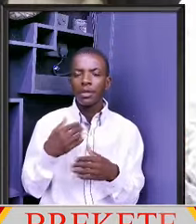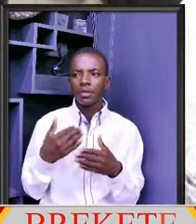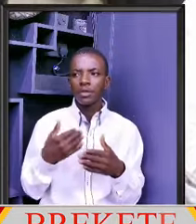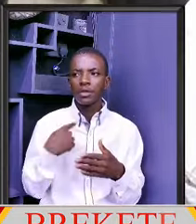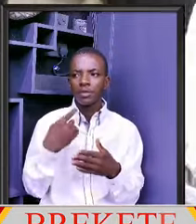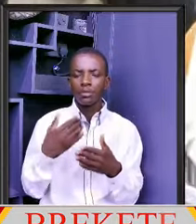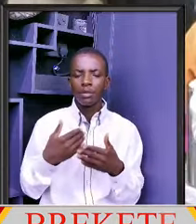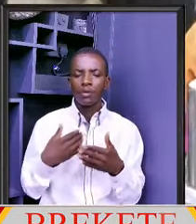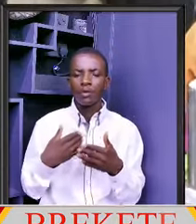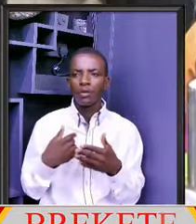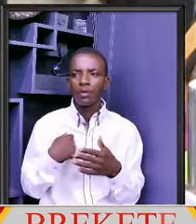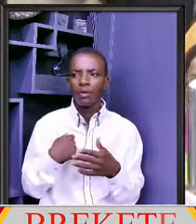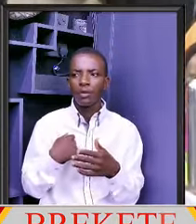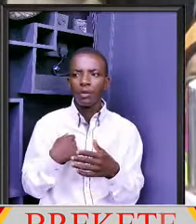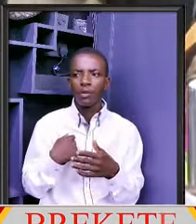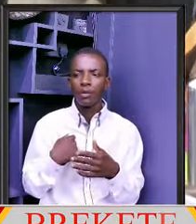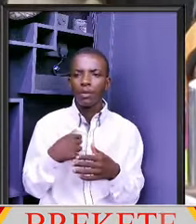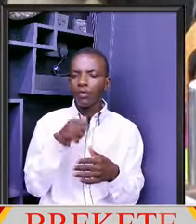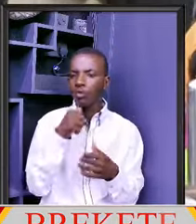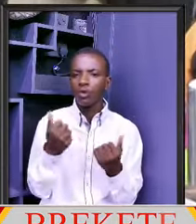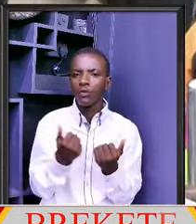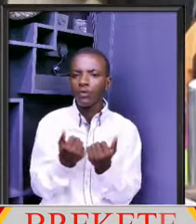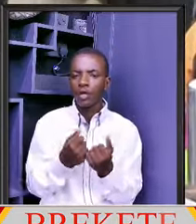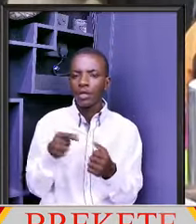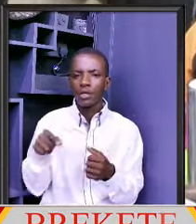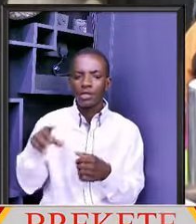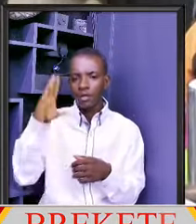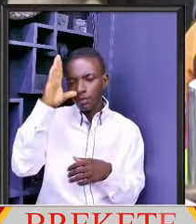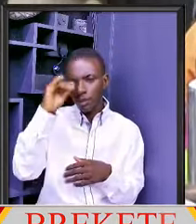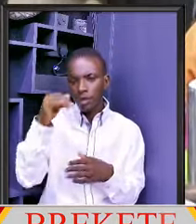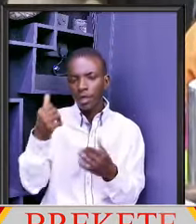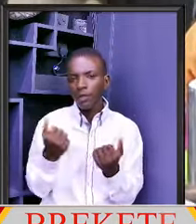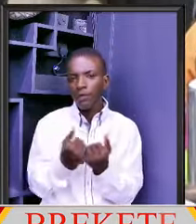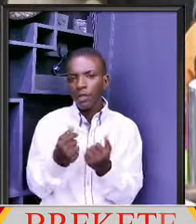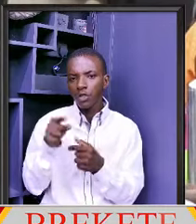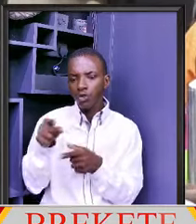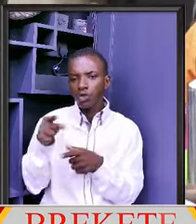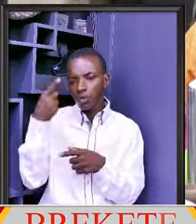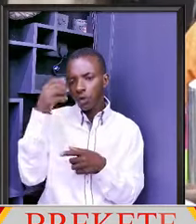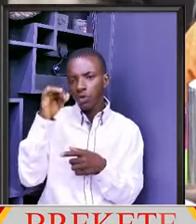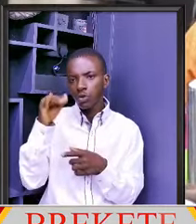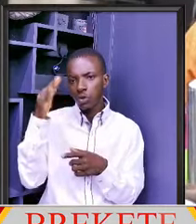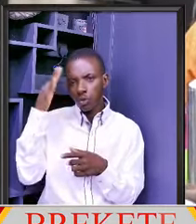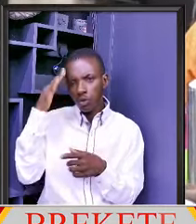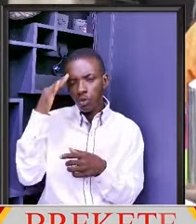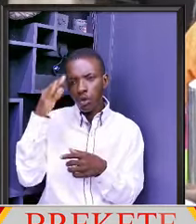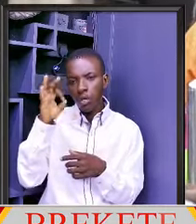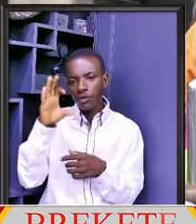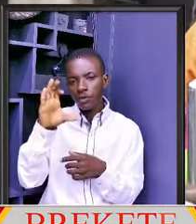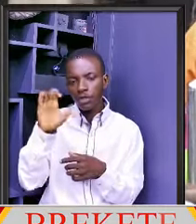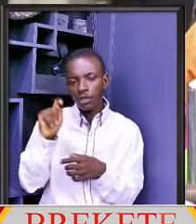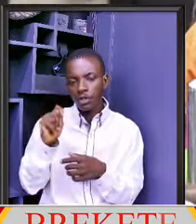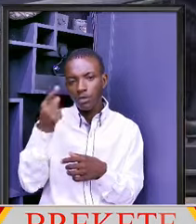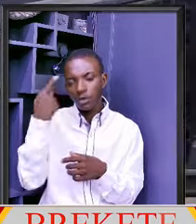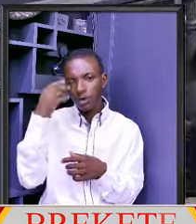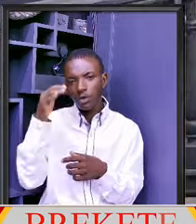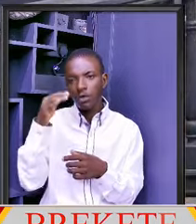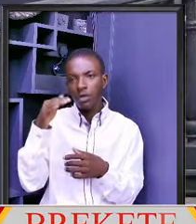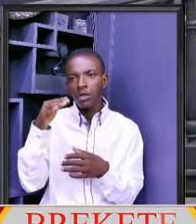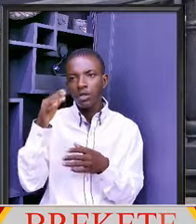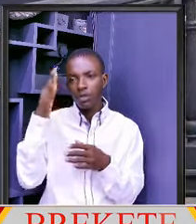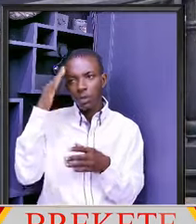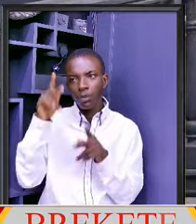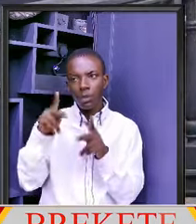before me, Pius, I'm not fighting this man. I'm fighting you because you are the one that know FCT, and you are the one that